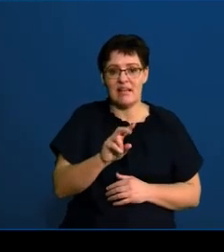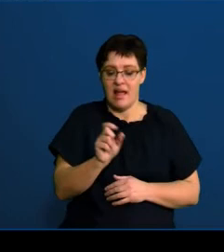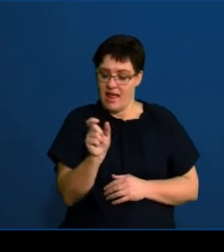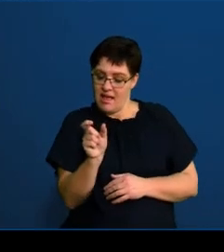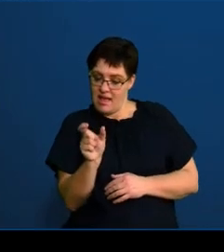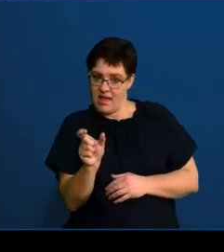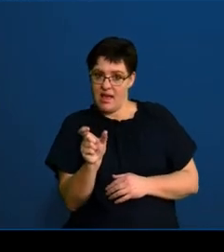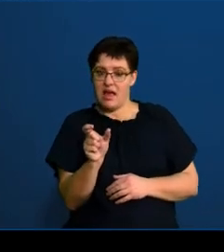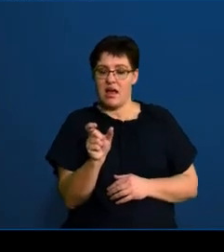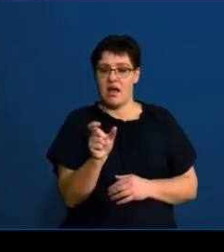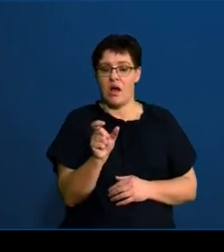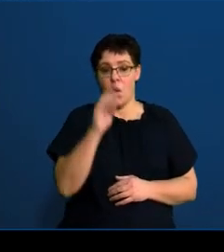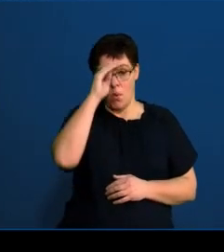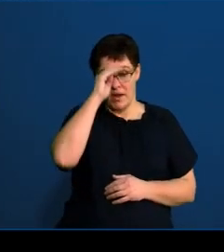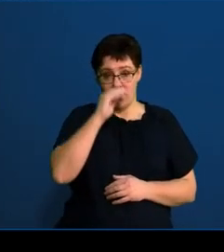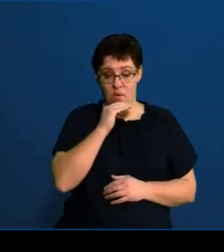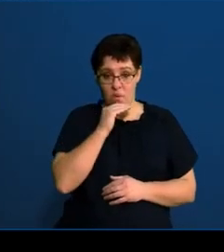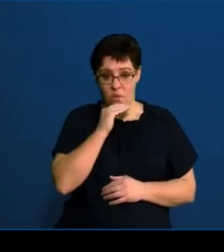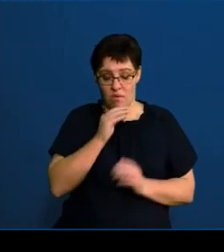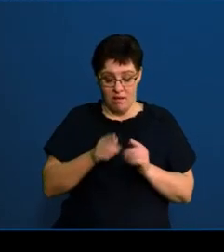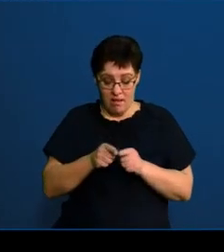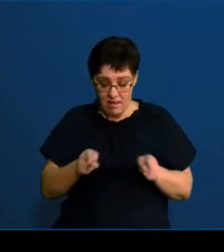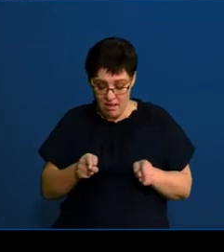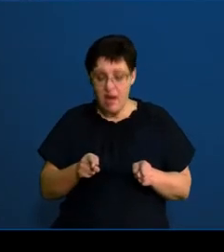my length of my window is 18.5.